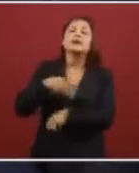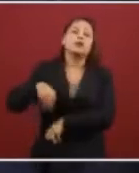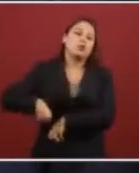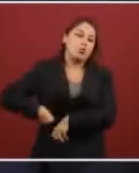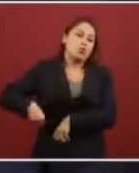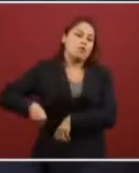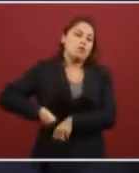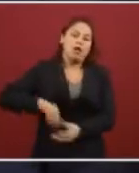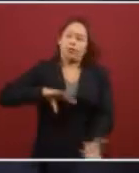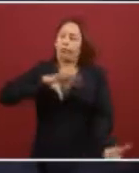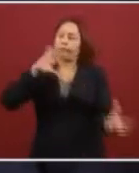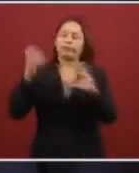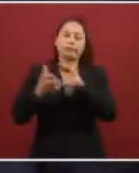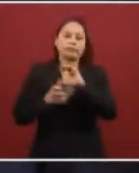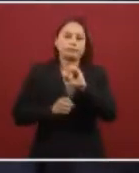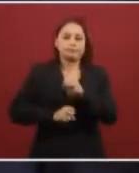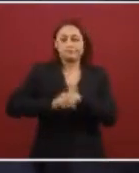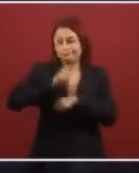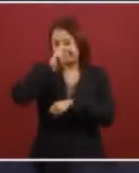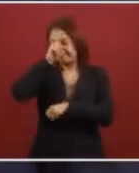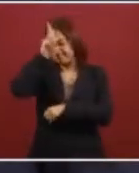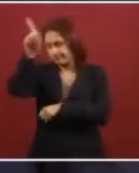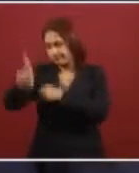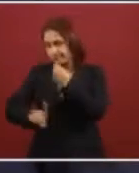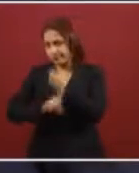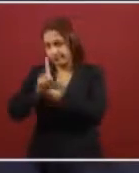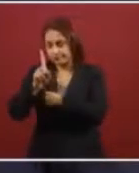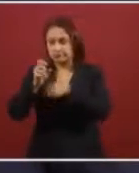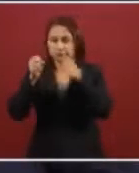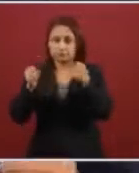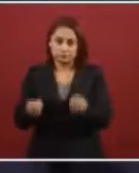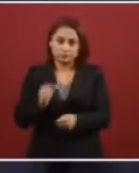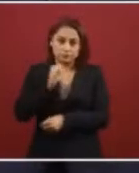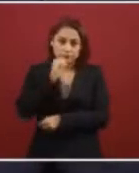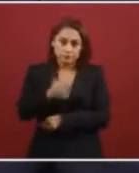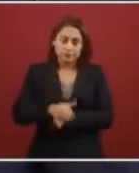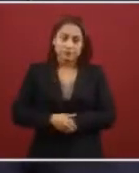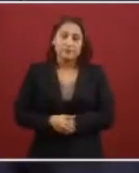pero and violence. Ya estamos but now,